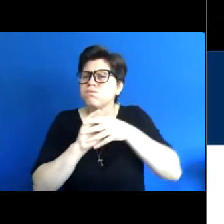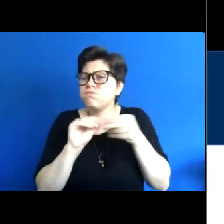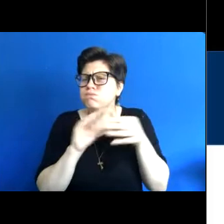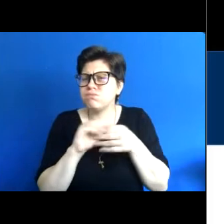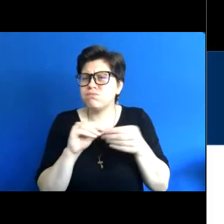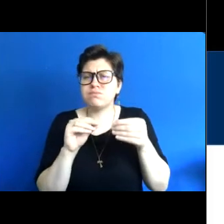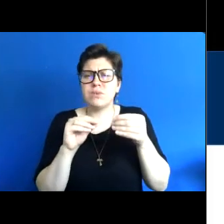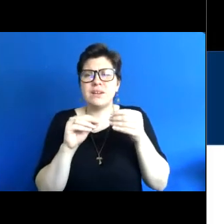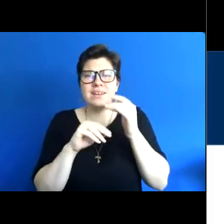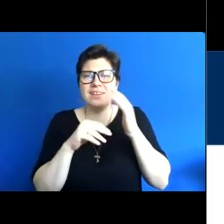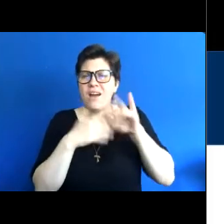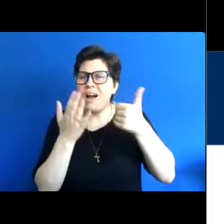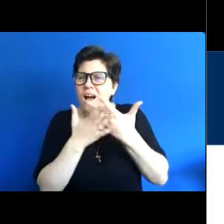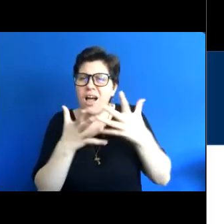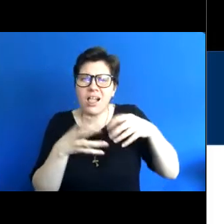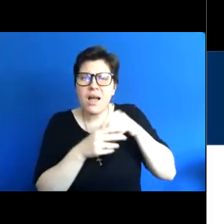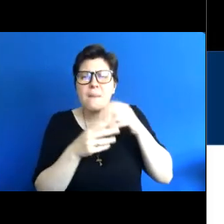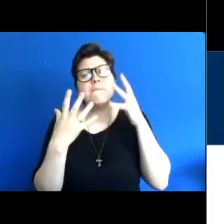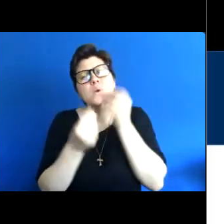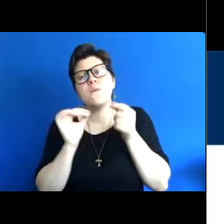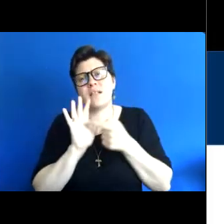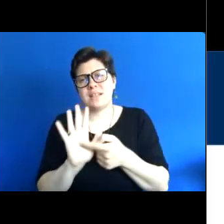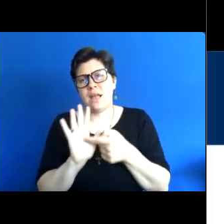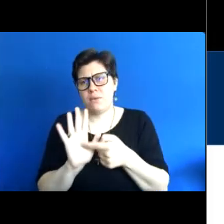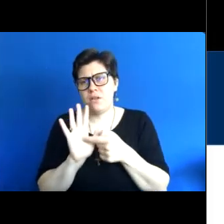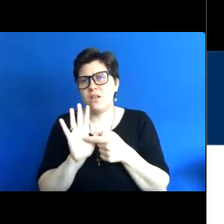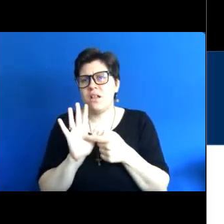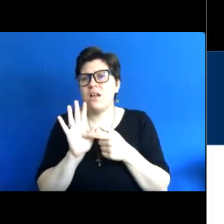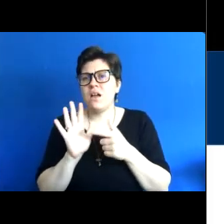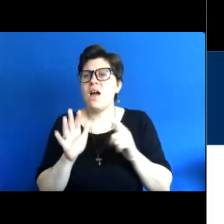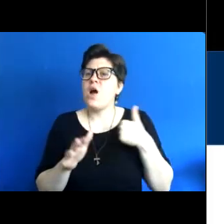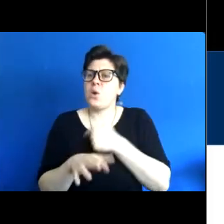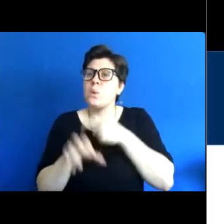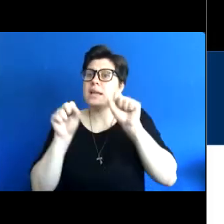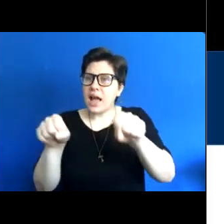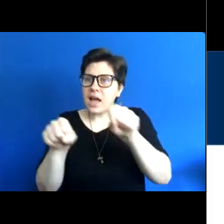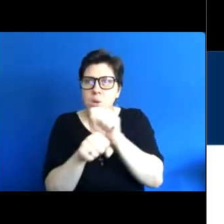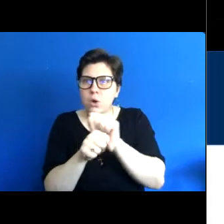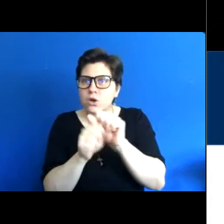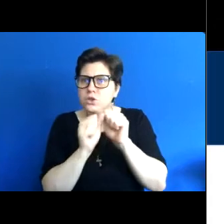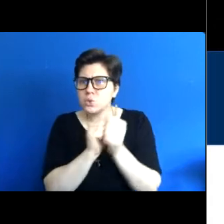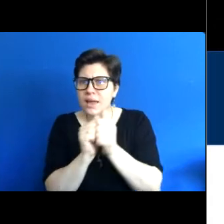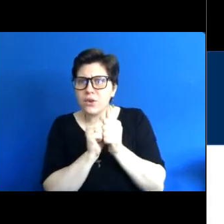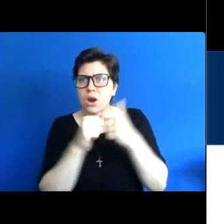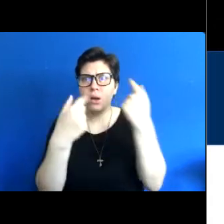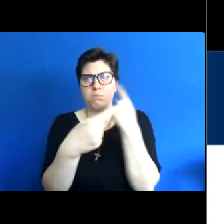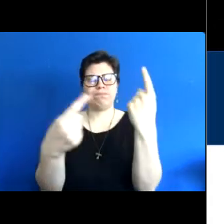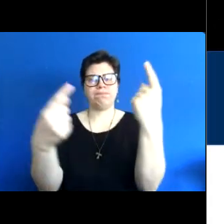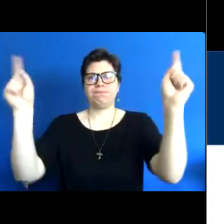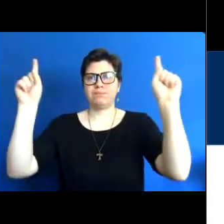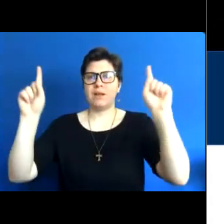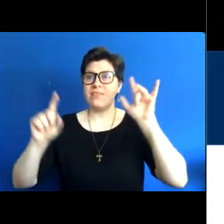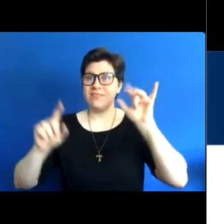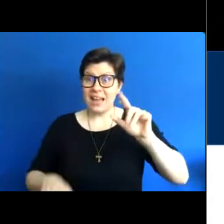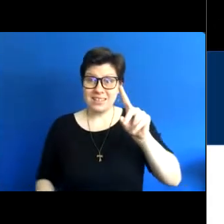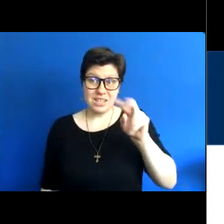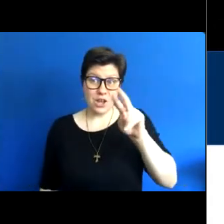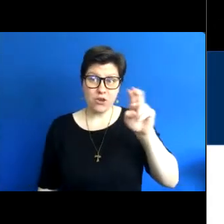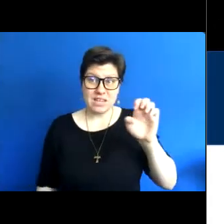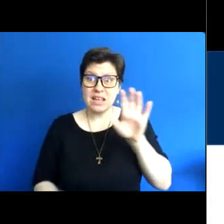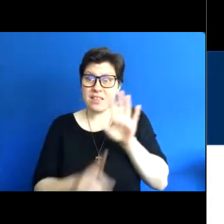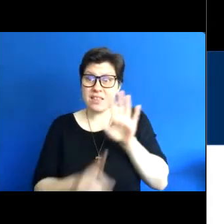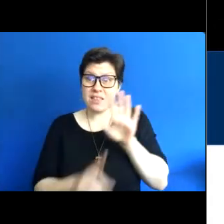a beautiful example of how we can all work together, and the humility of that DRE to